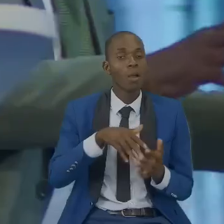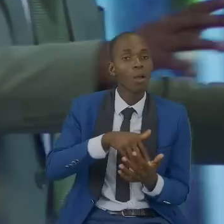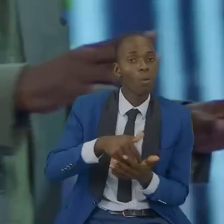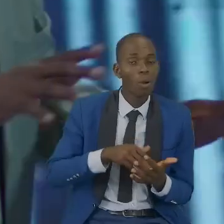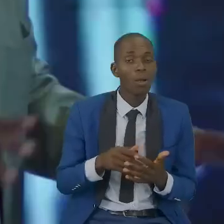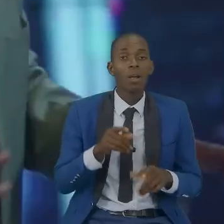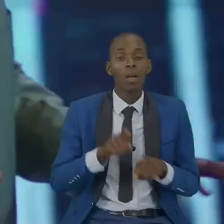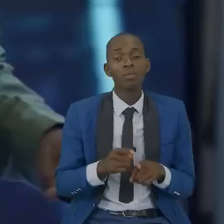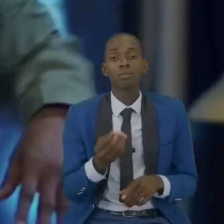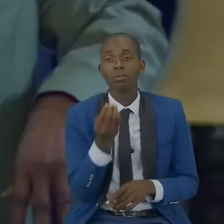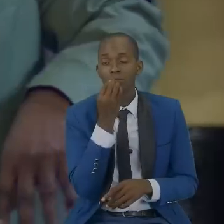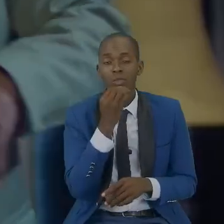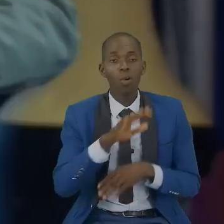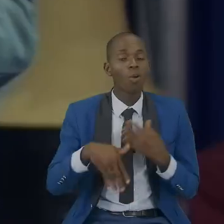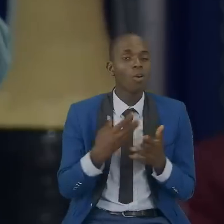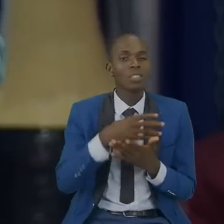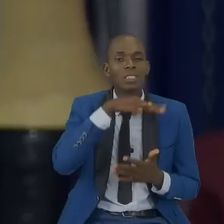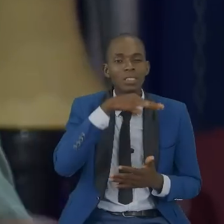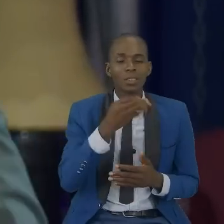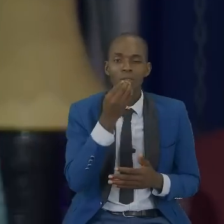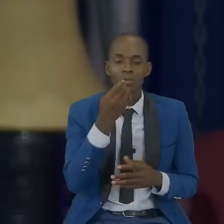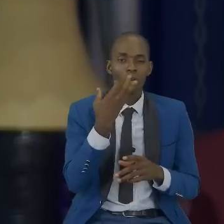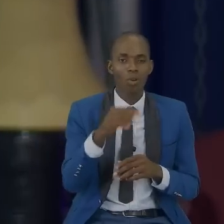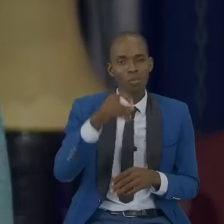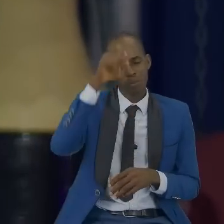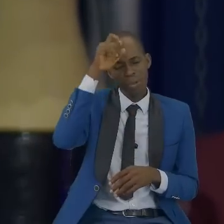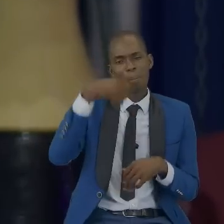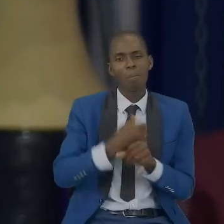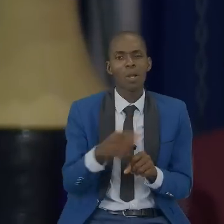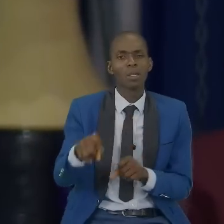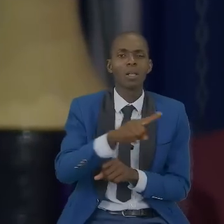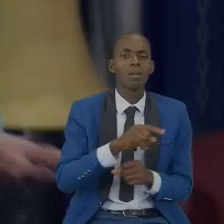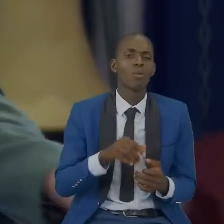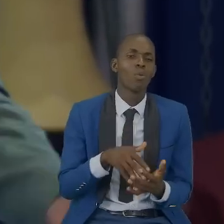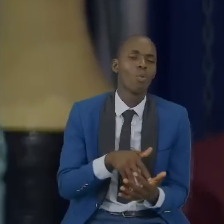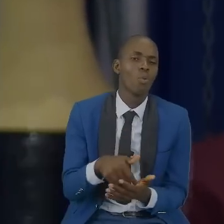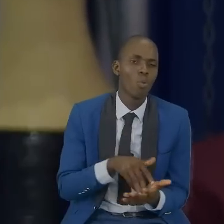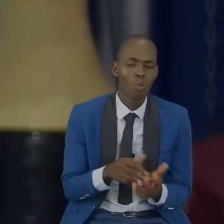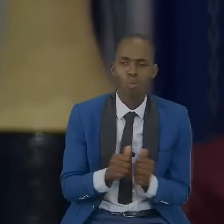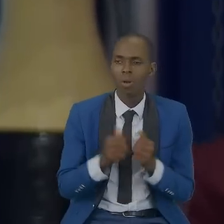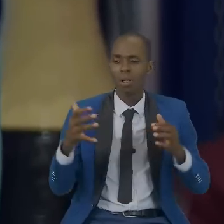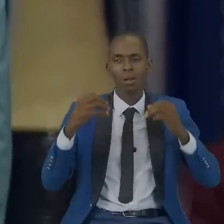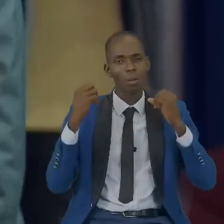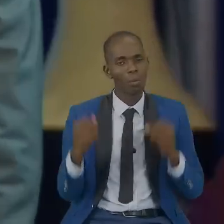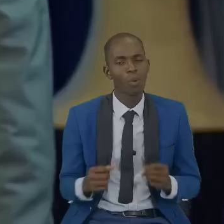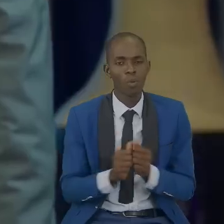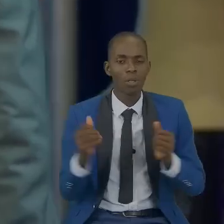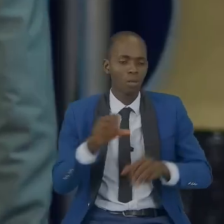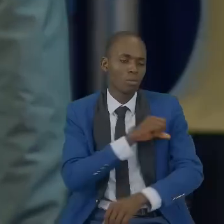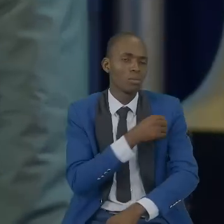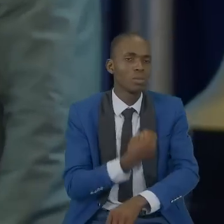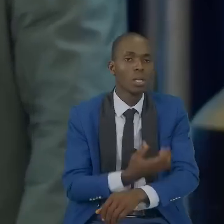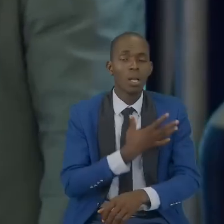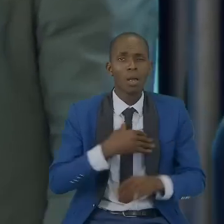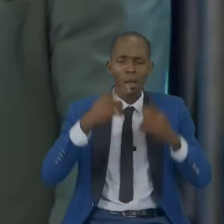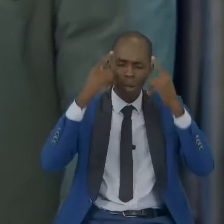ate all those things of Egypt, it made them powerless, it made them without strength, without backbone. And Moses